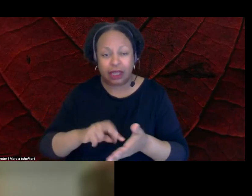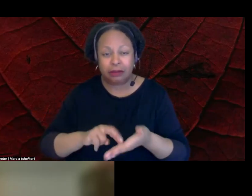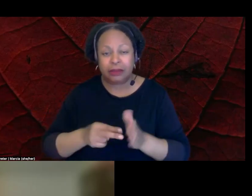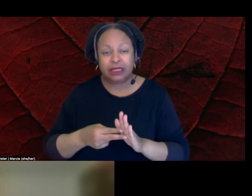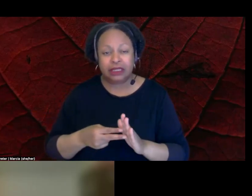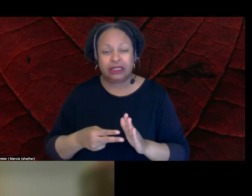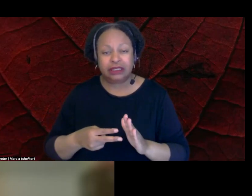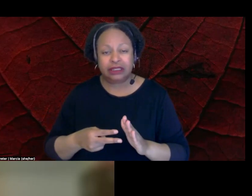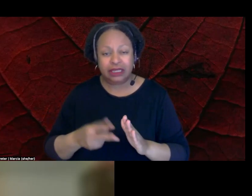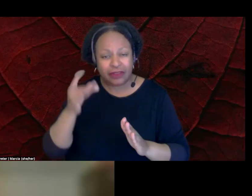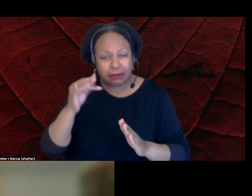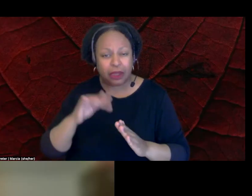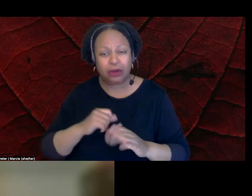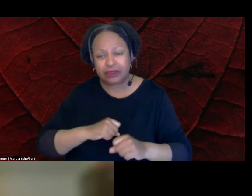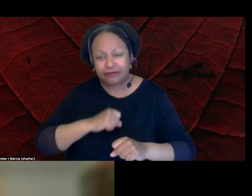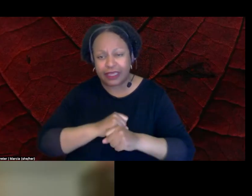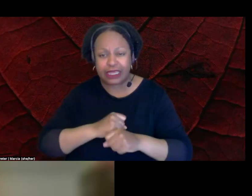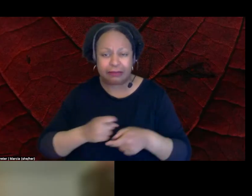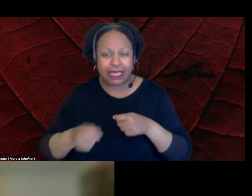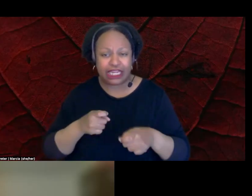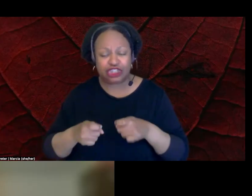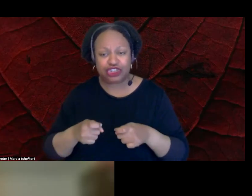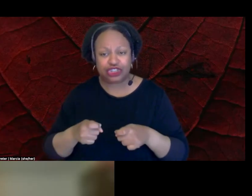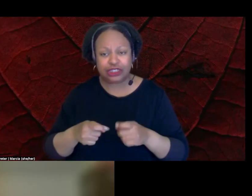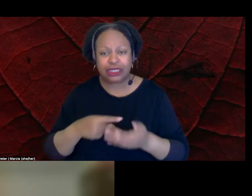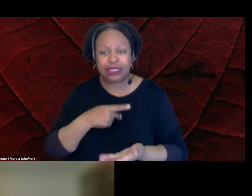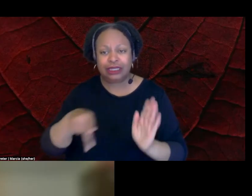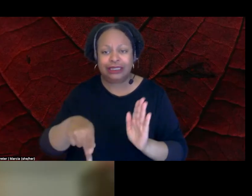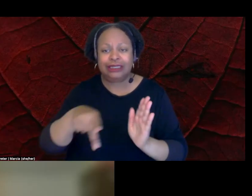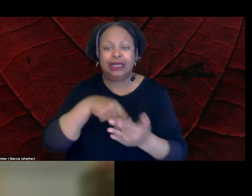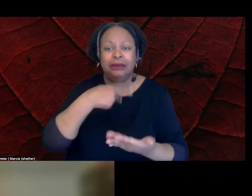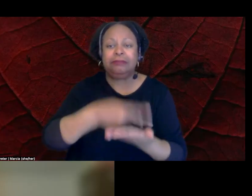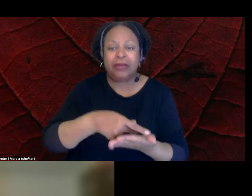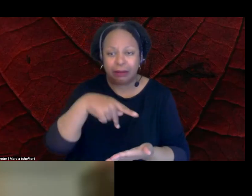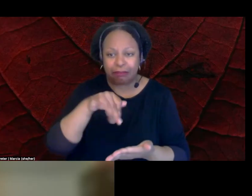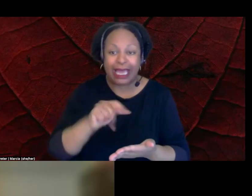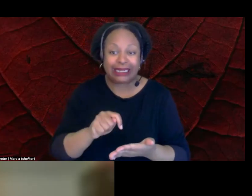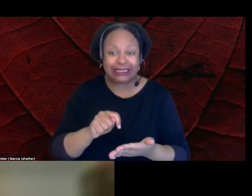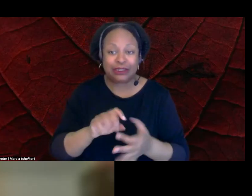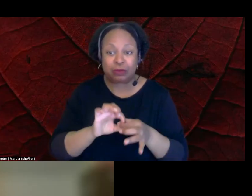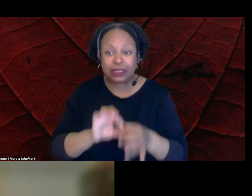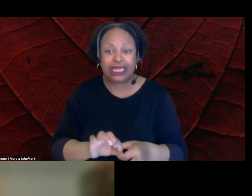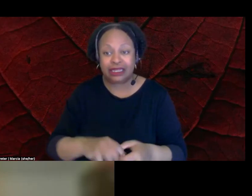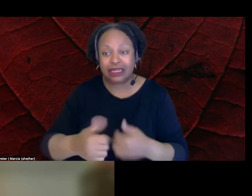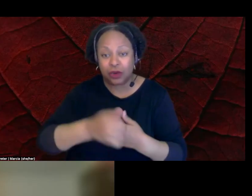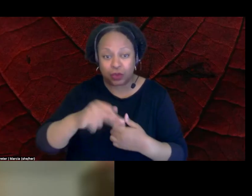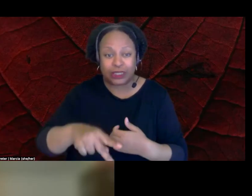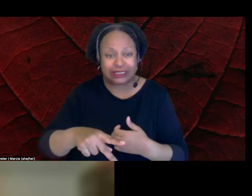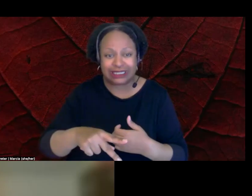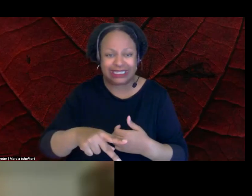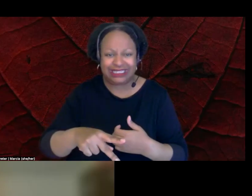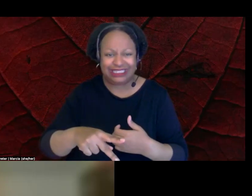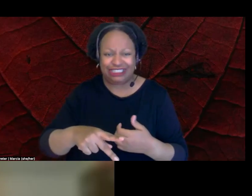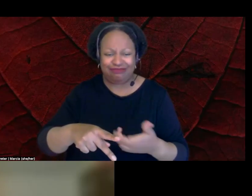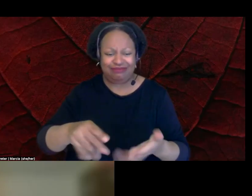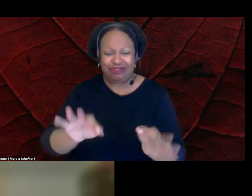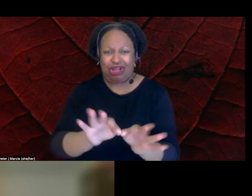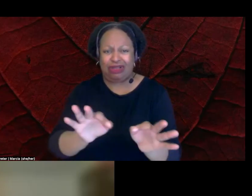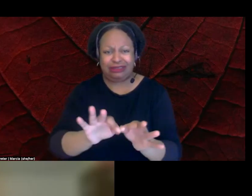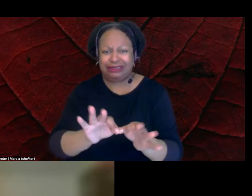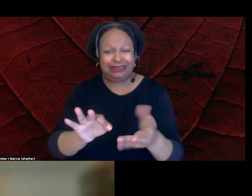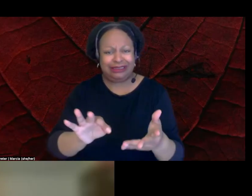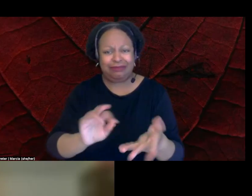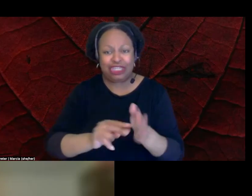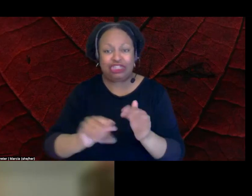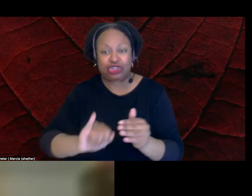managing patent-related risk was so cost prohibitive that insurance companies charged an arm and a leg in order to procure the coverage.